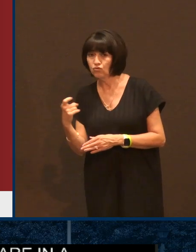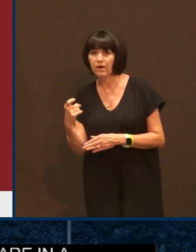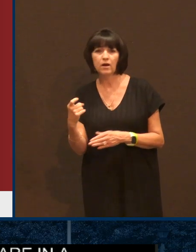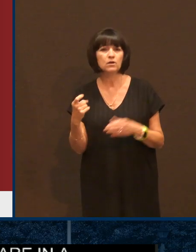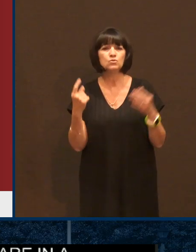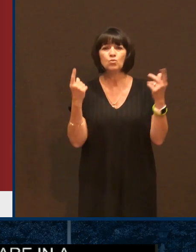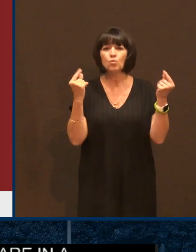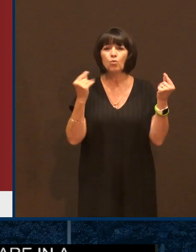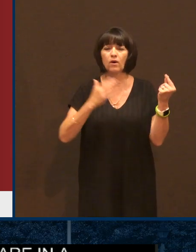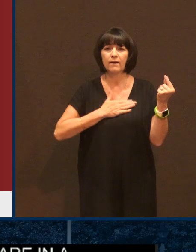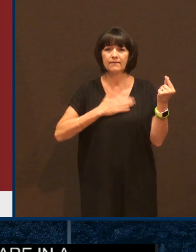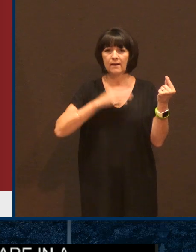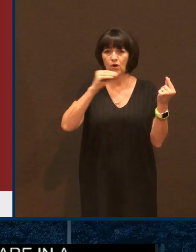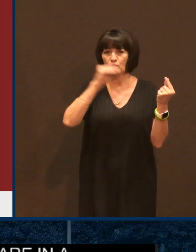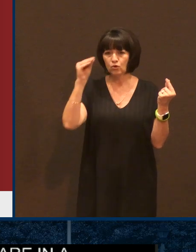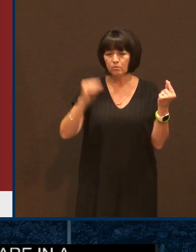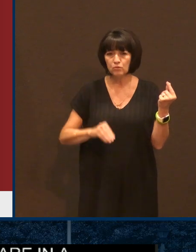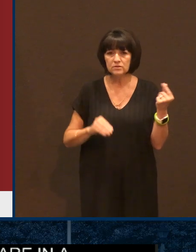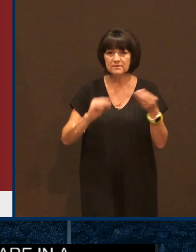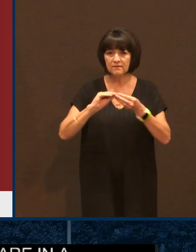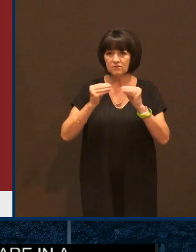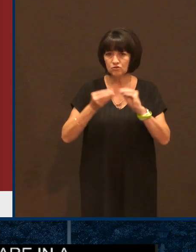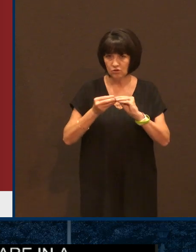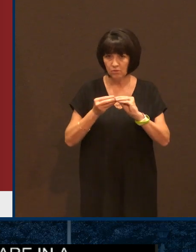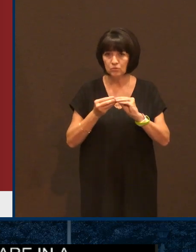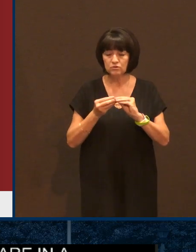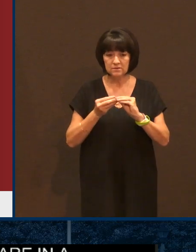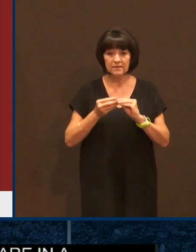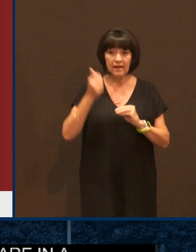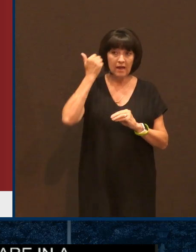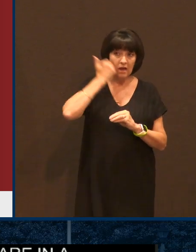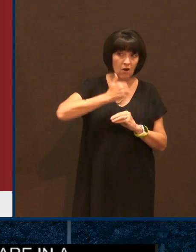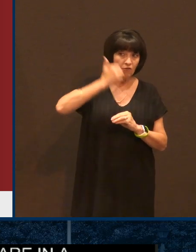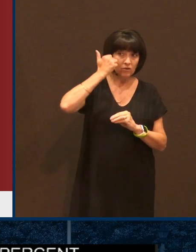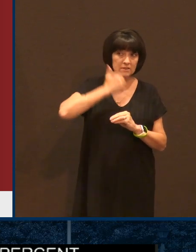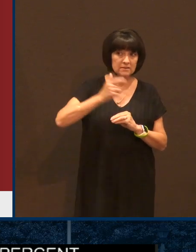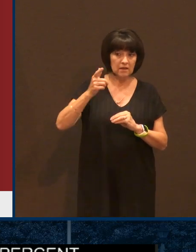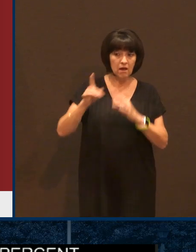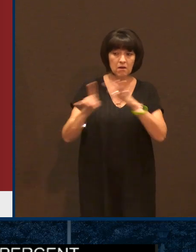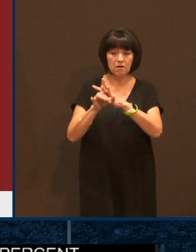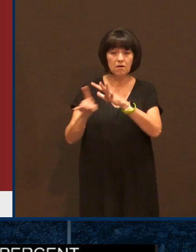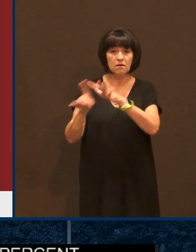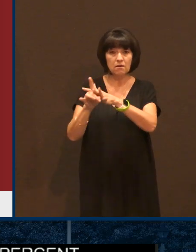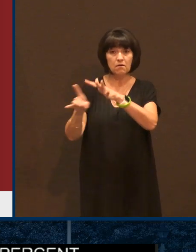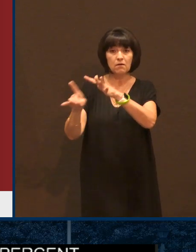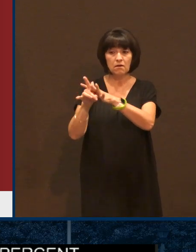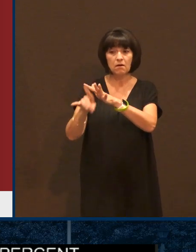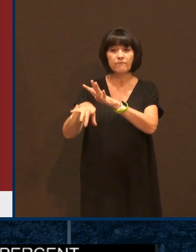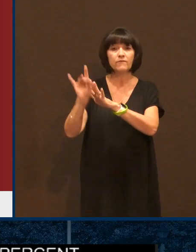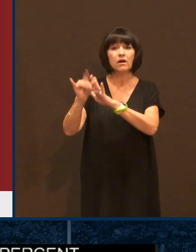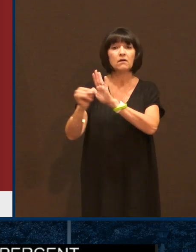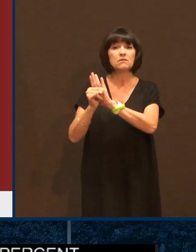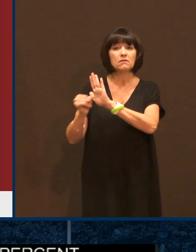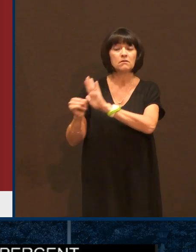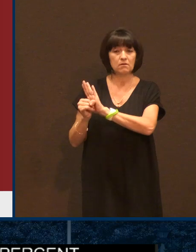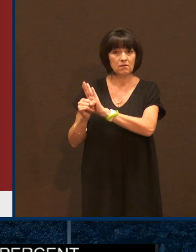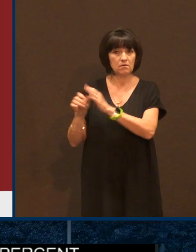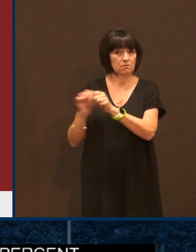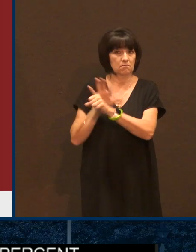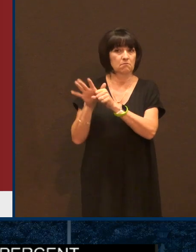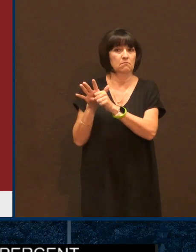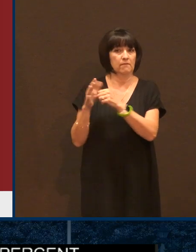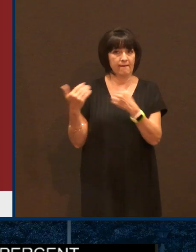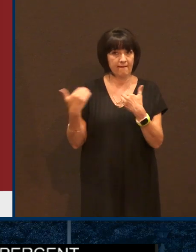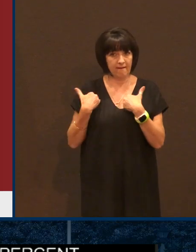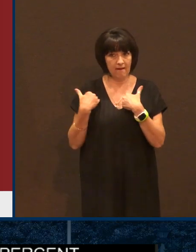testing, the daily number of COVID-19 positive cases, our hospitalization rates, some measure